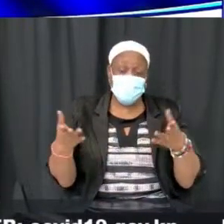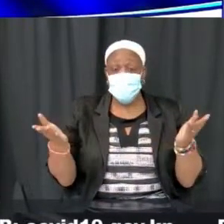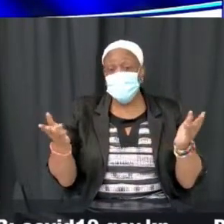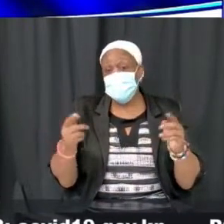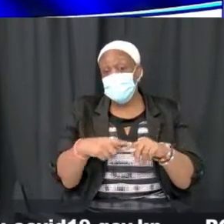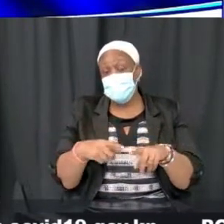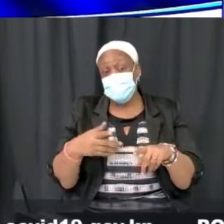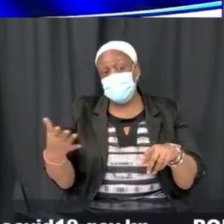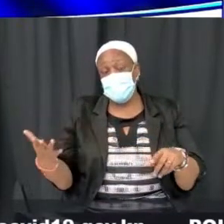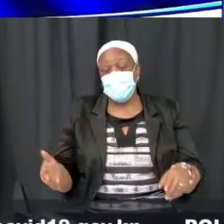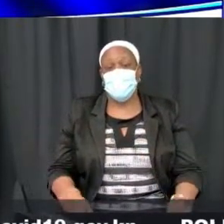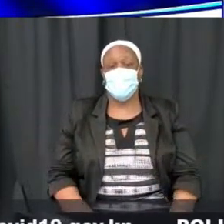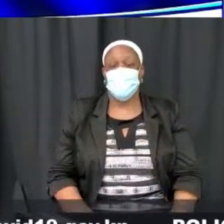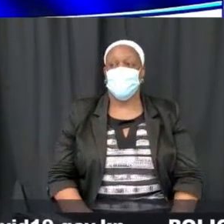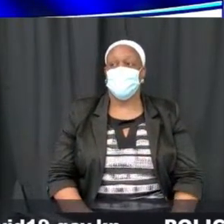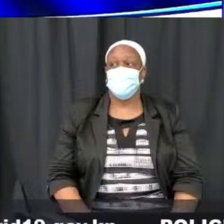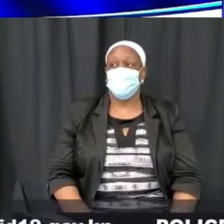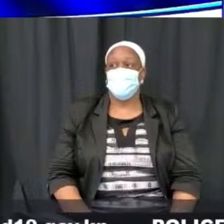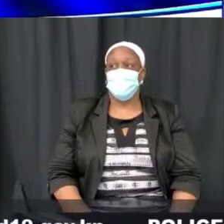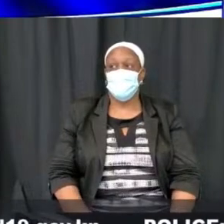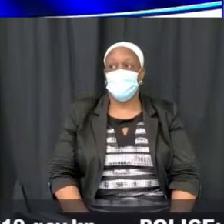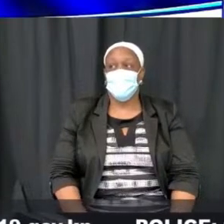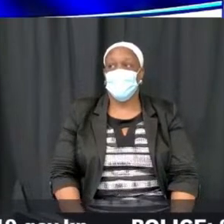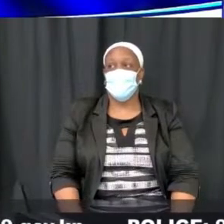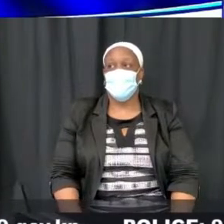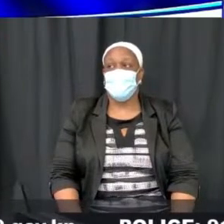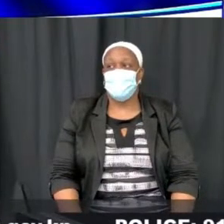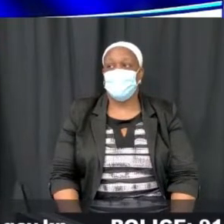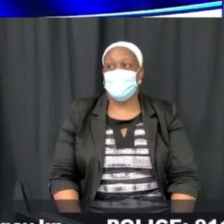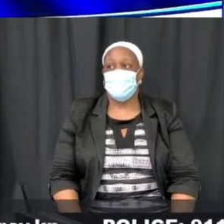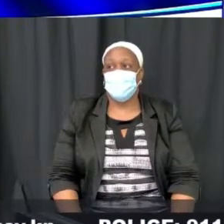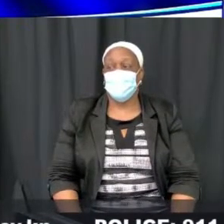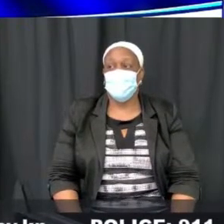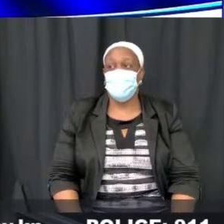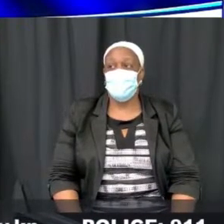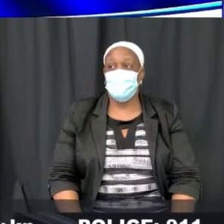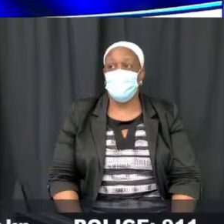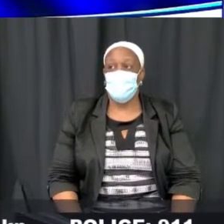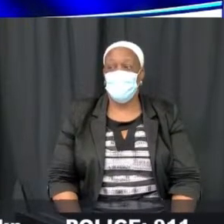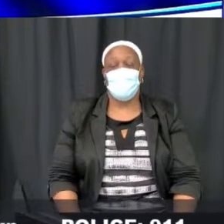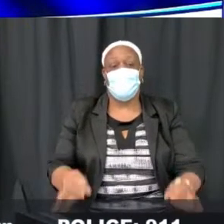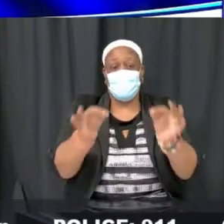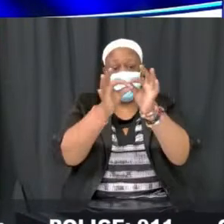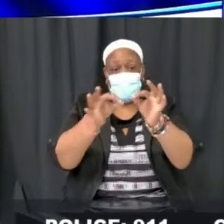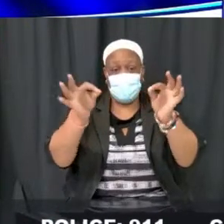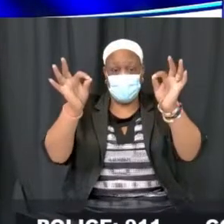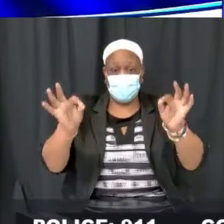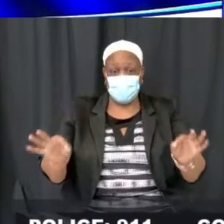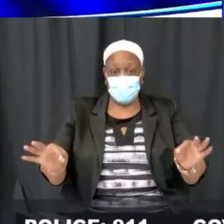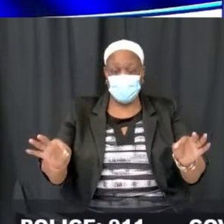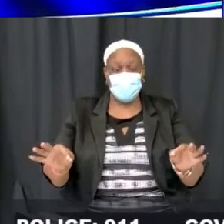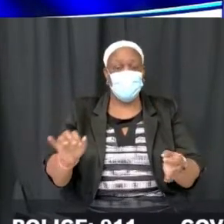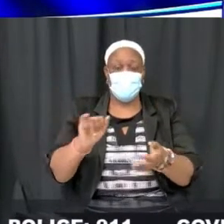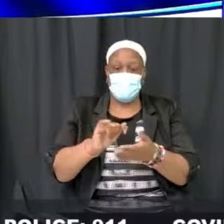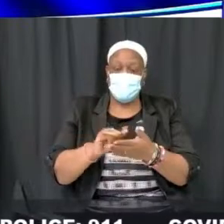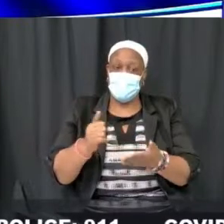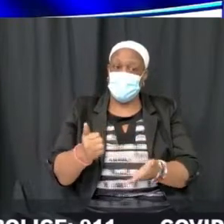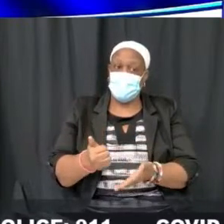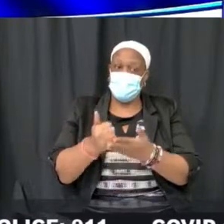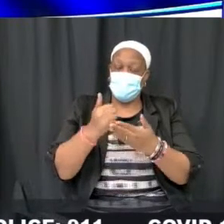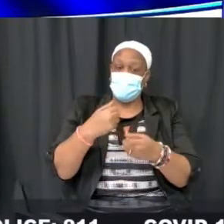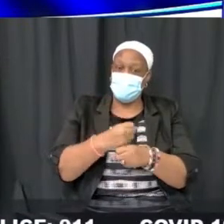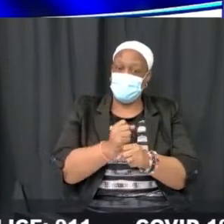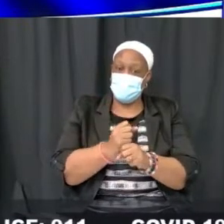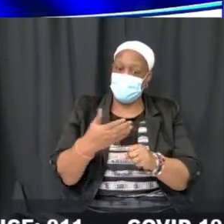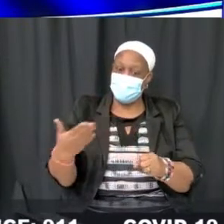were pleased by the approach that was taken by the manufacturers themselves. We would have met on the 5th